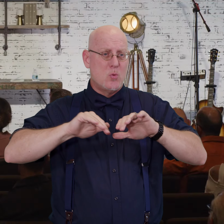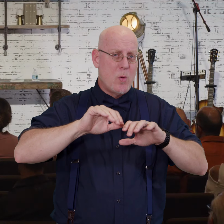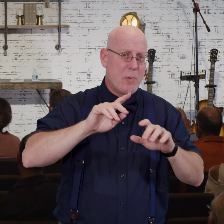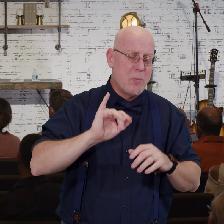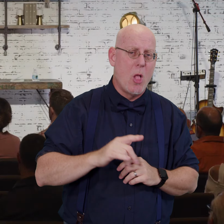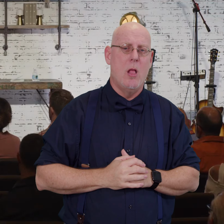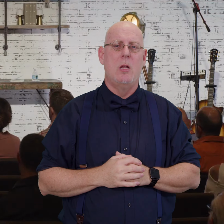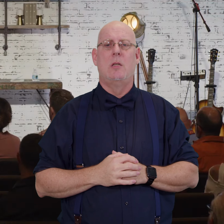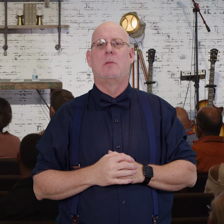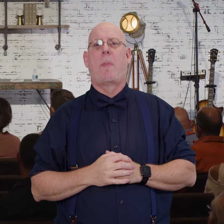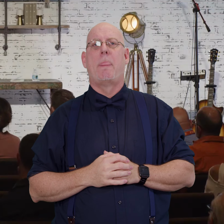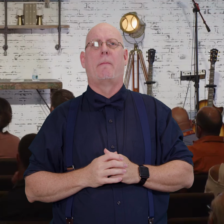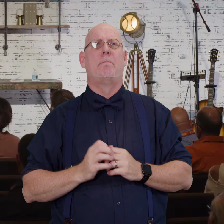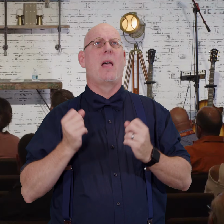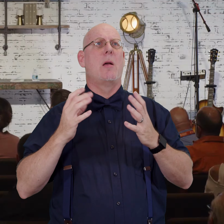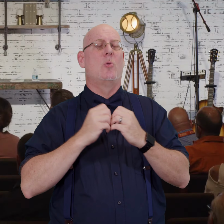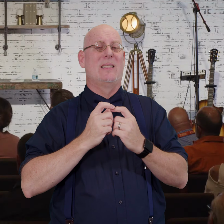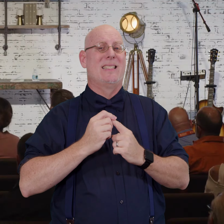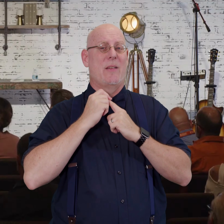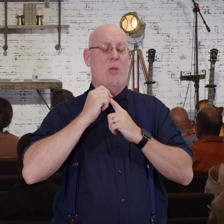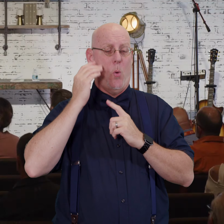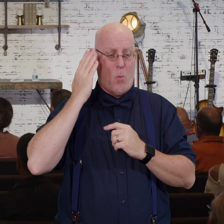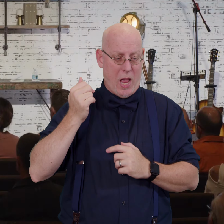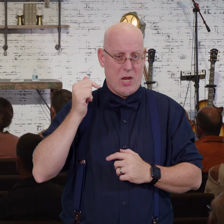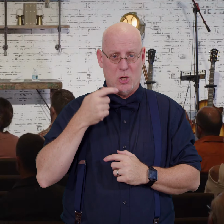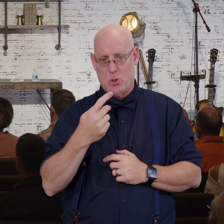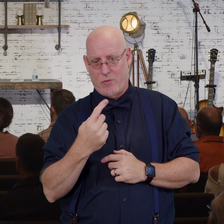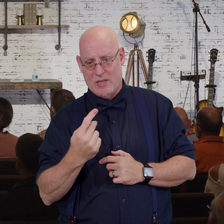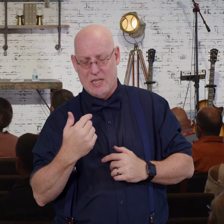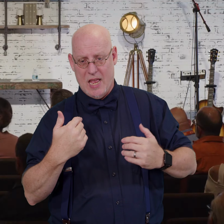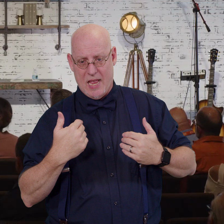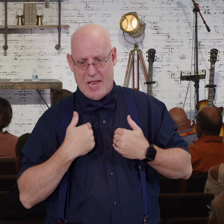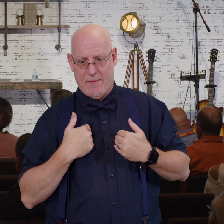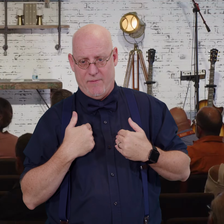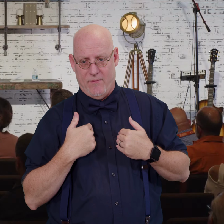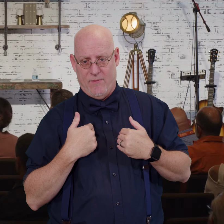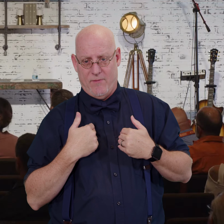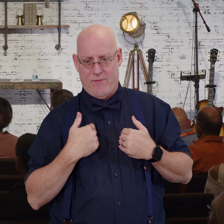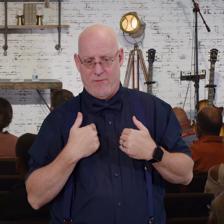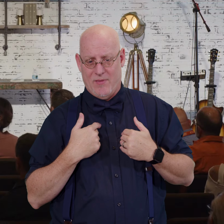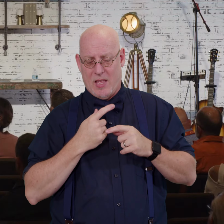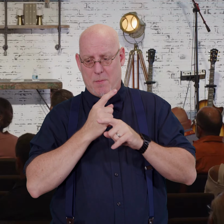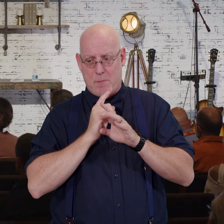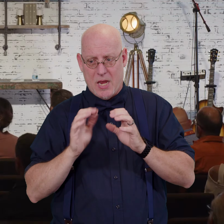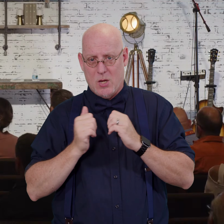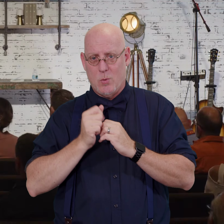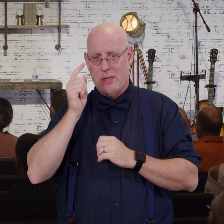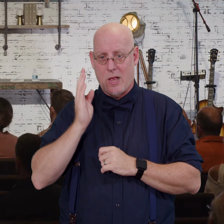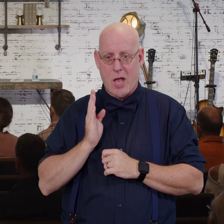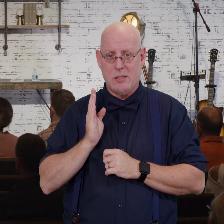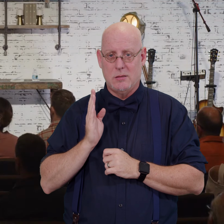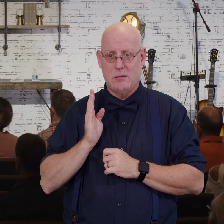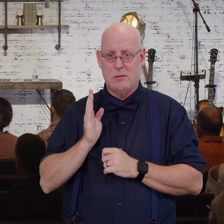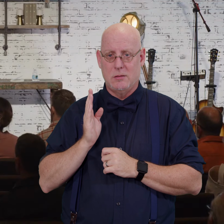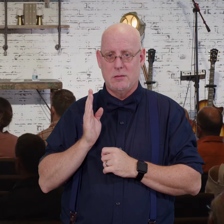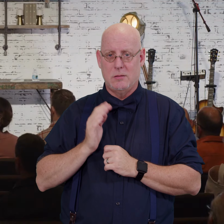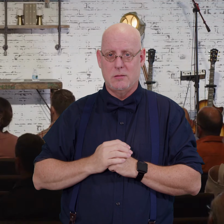pool, and much more significantly, the reason why you and I have peace with God,